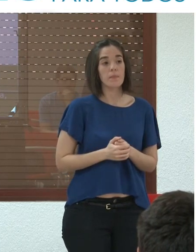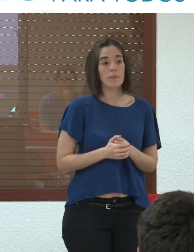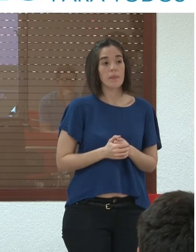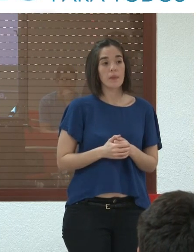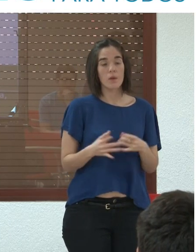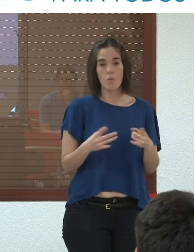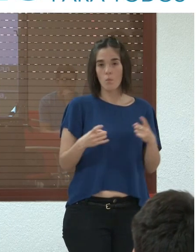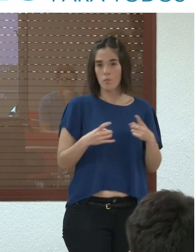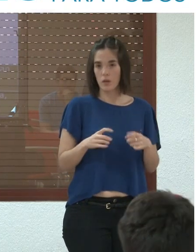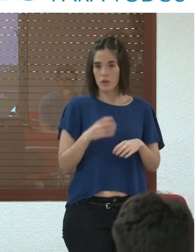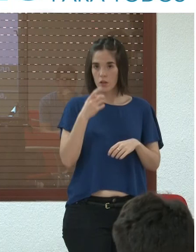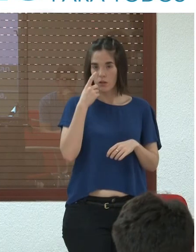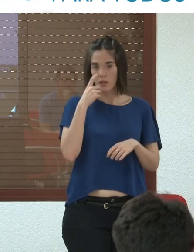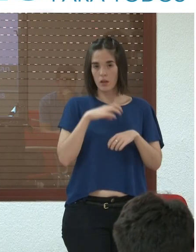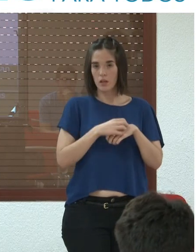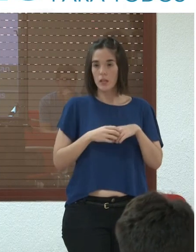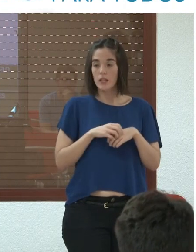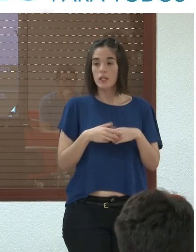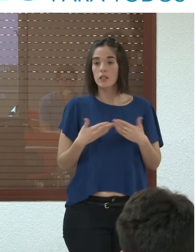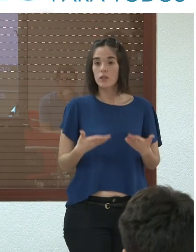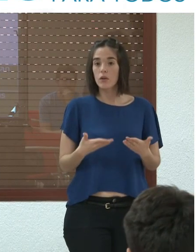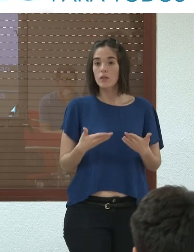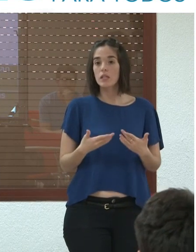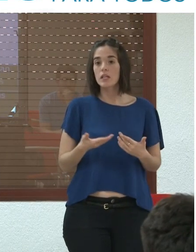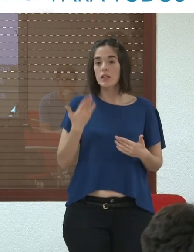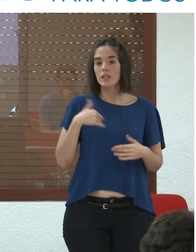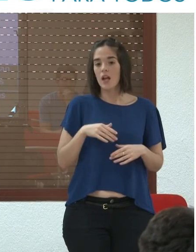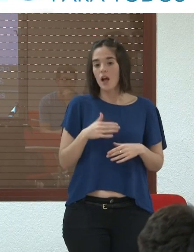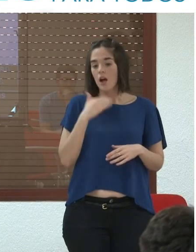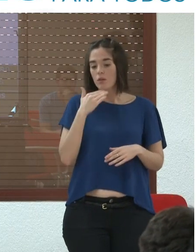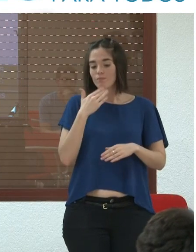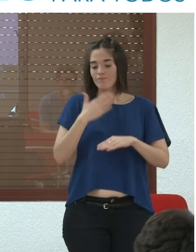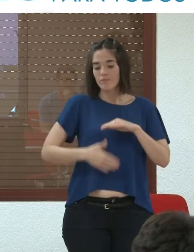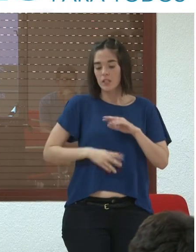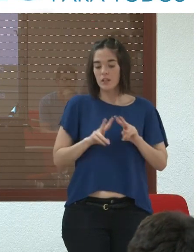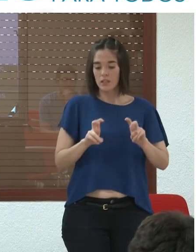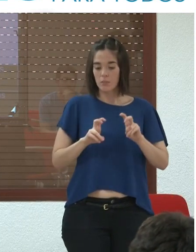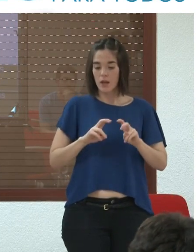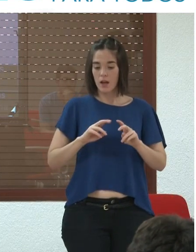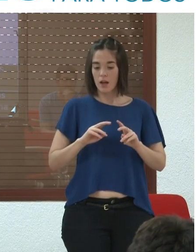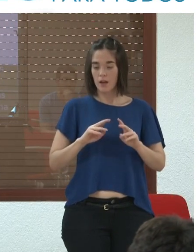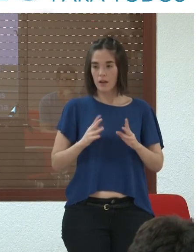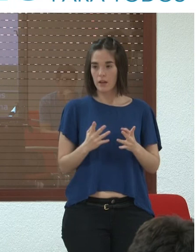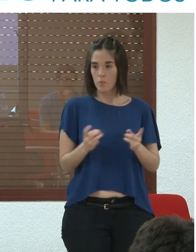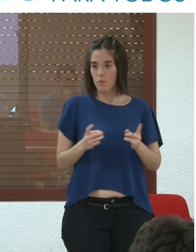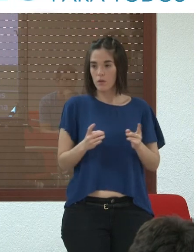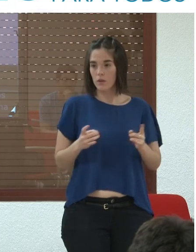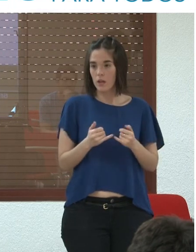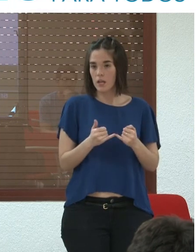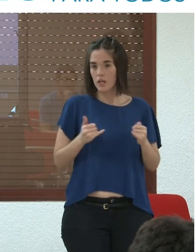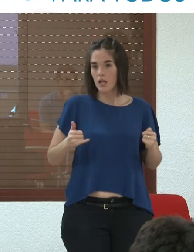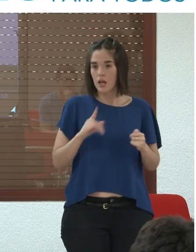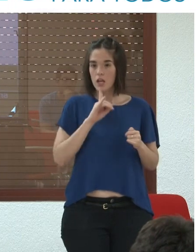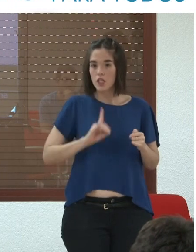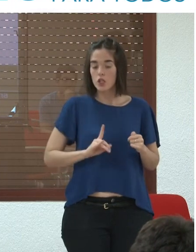have started marketing these type of devices. The current devices have important limitations with regards to the number